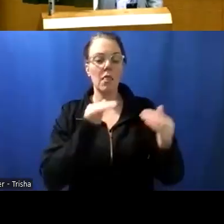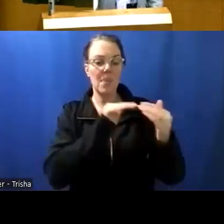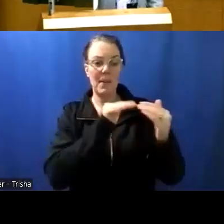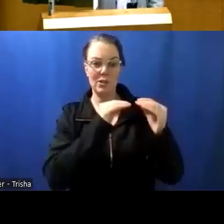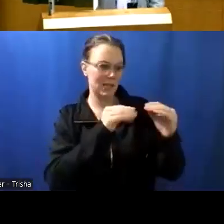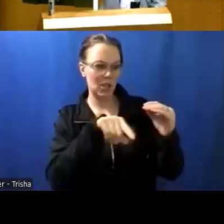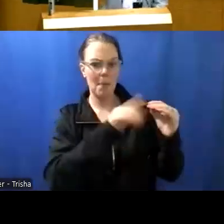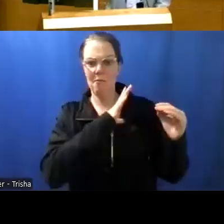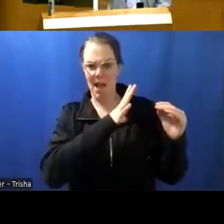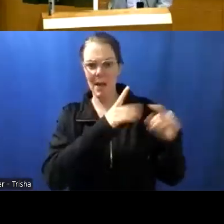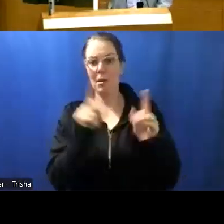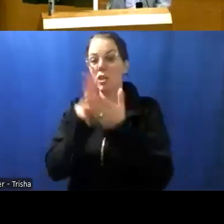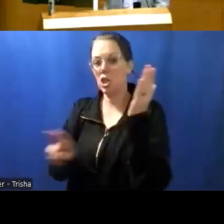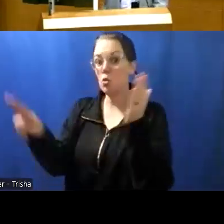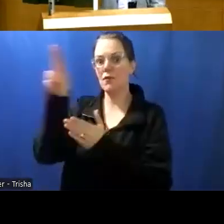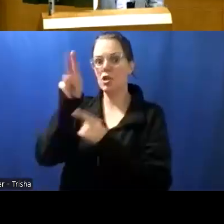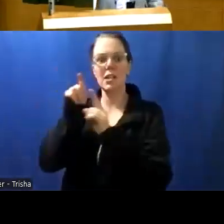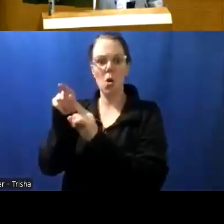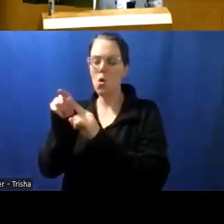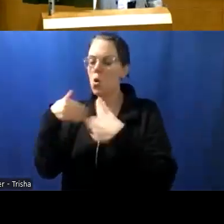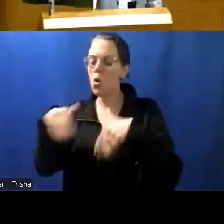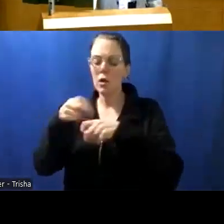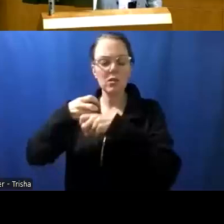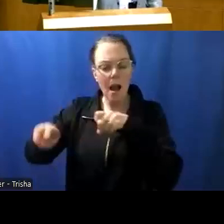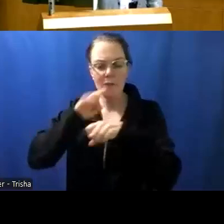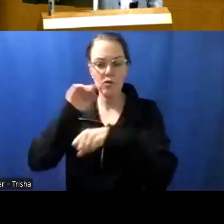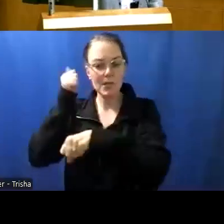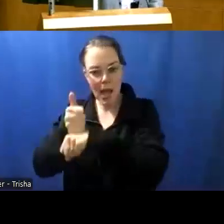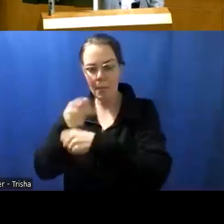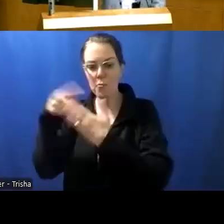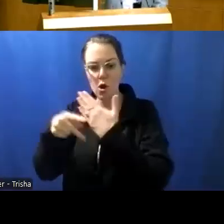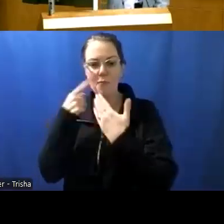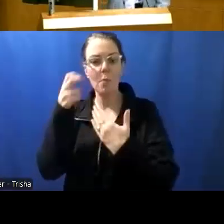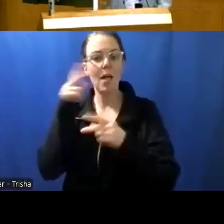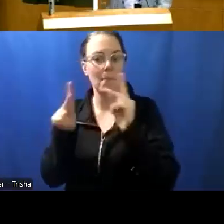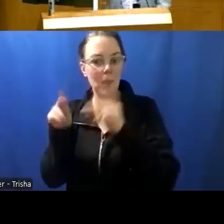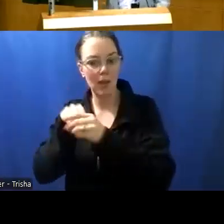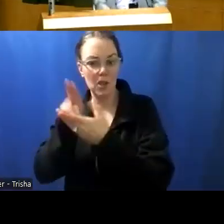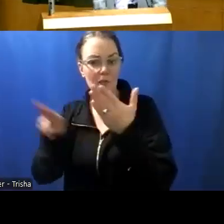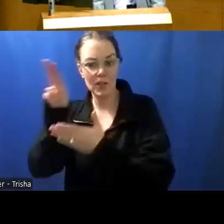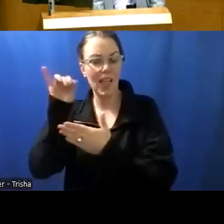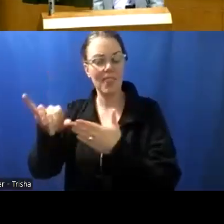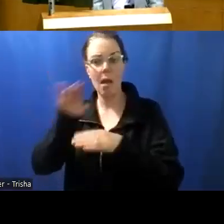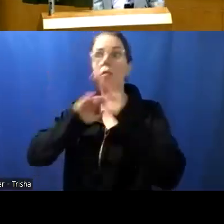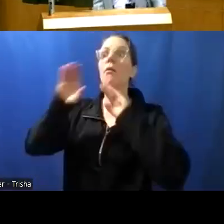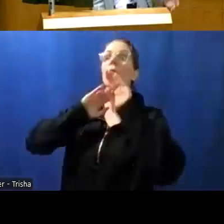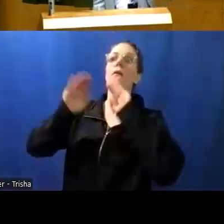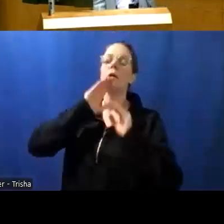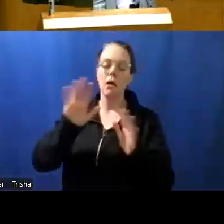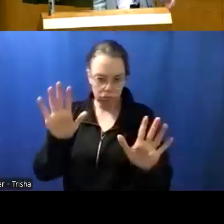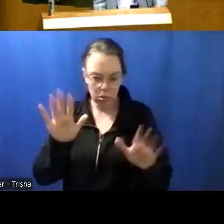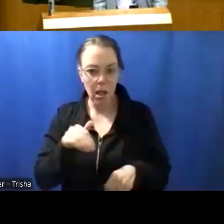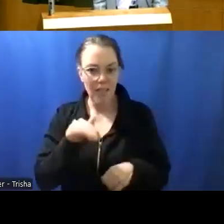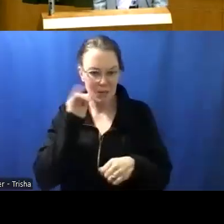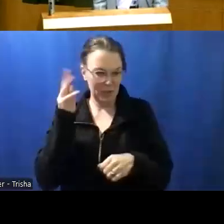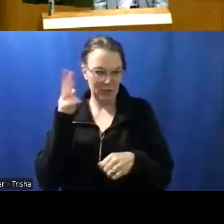dealing with the university and what it's like to try to set up a program for blind people at a university. It was amazing. It was like some